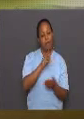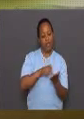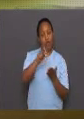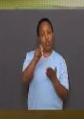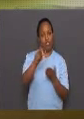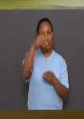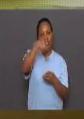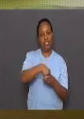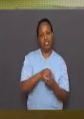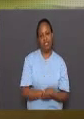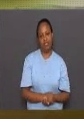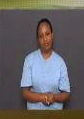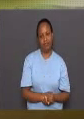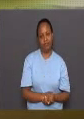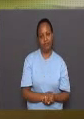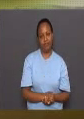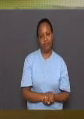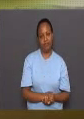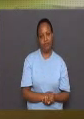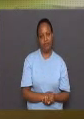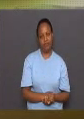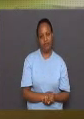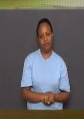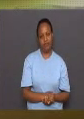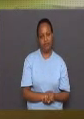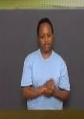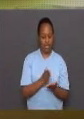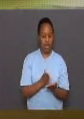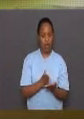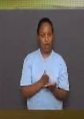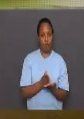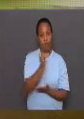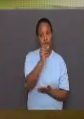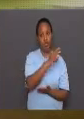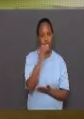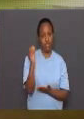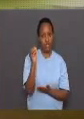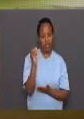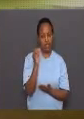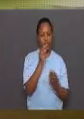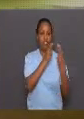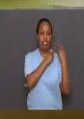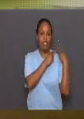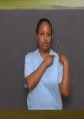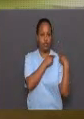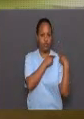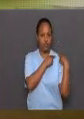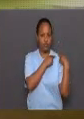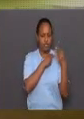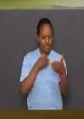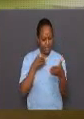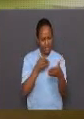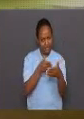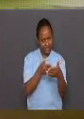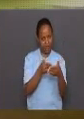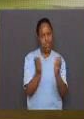democracy. We learned that rights and responsibilities are closely